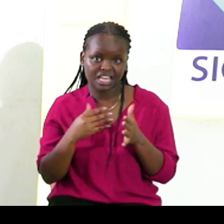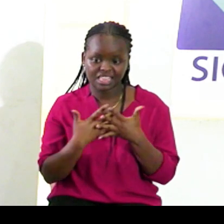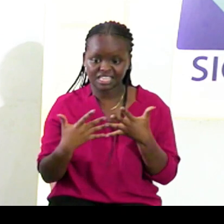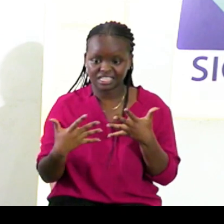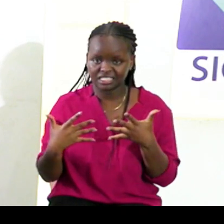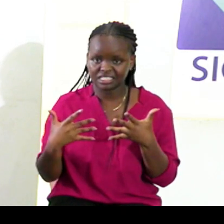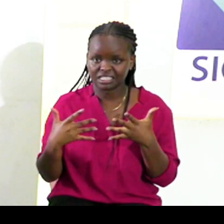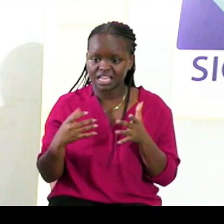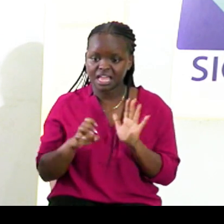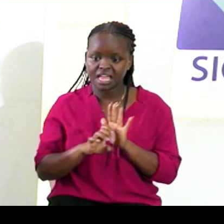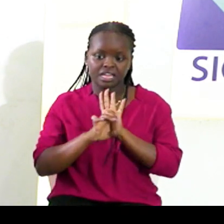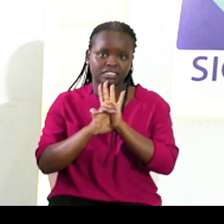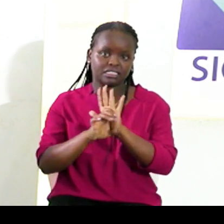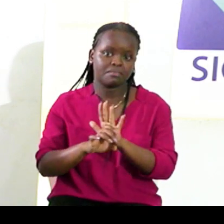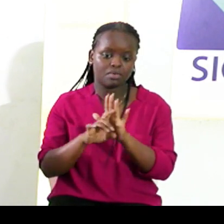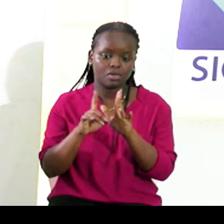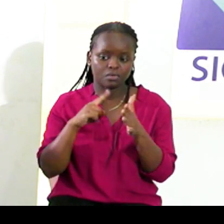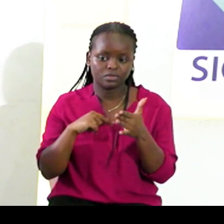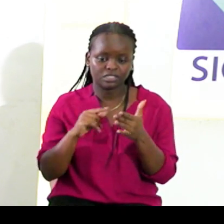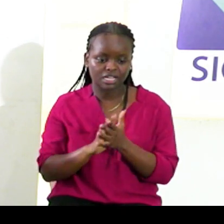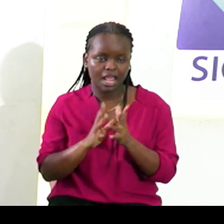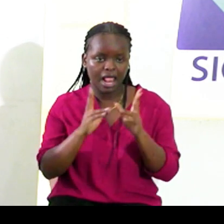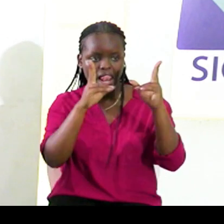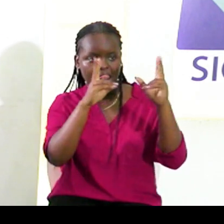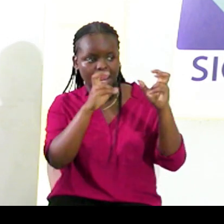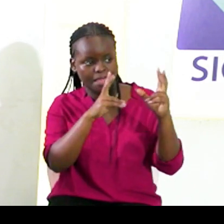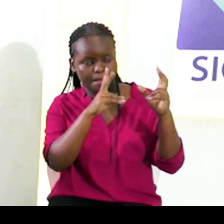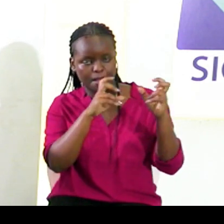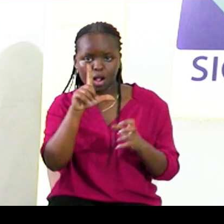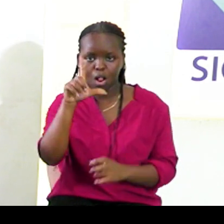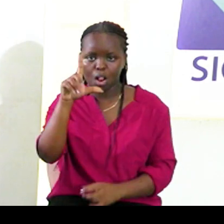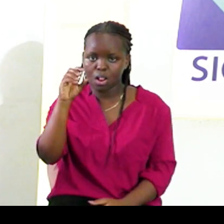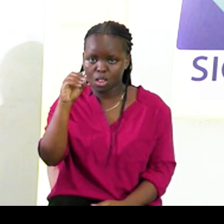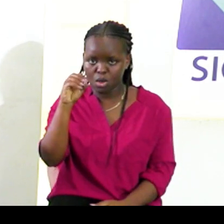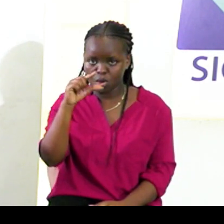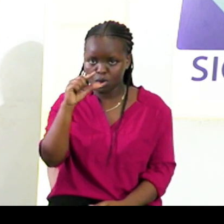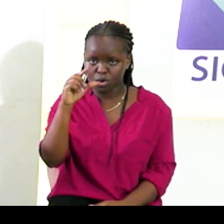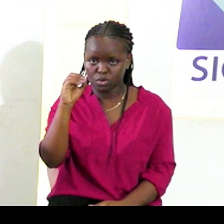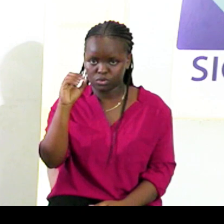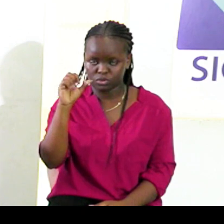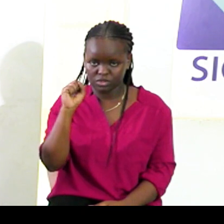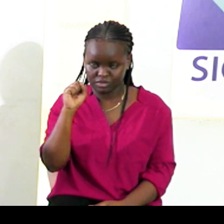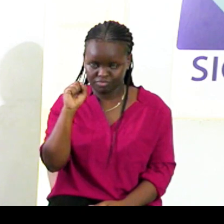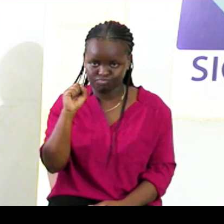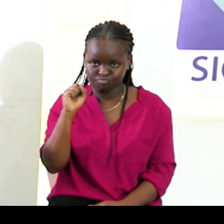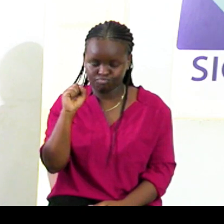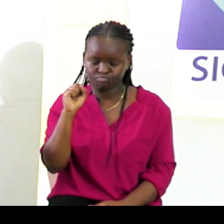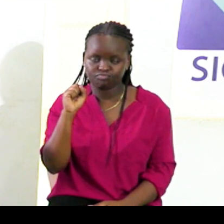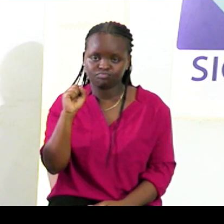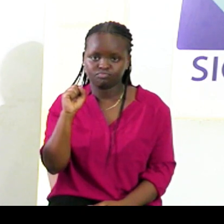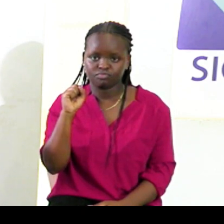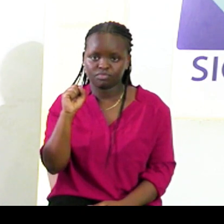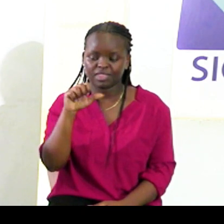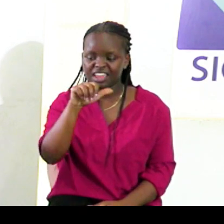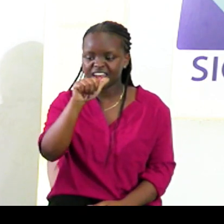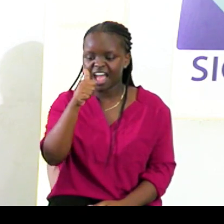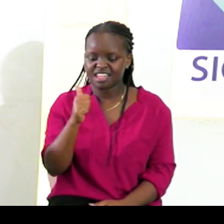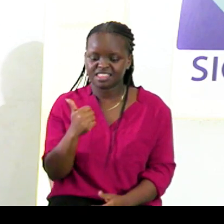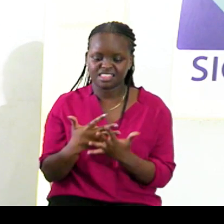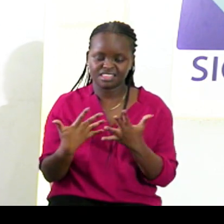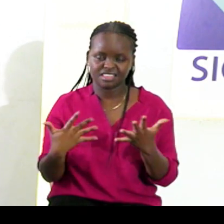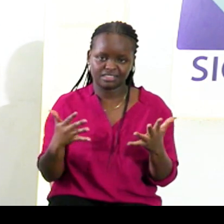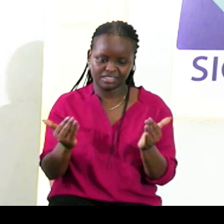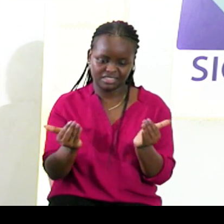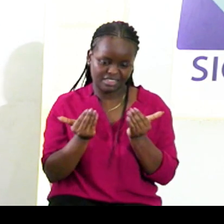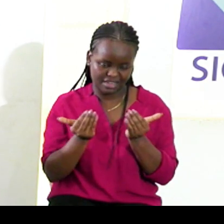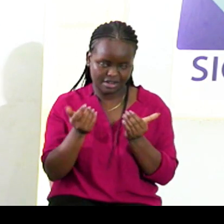labels and tags, logos, even flyers and other things that you need for